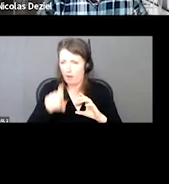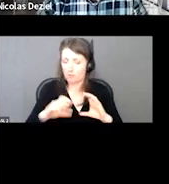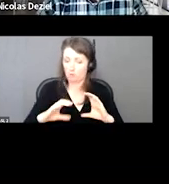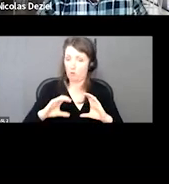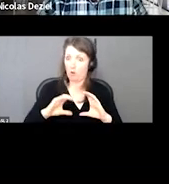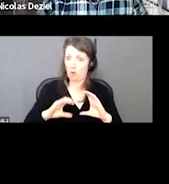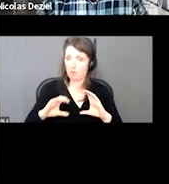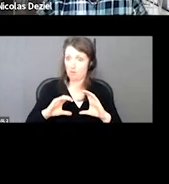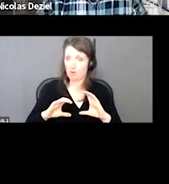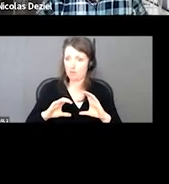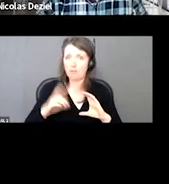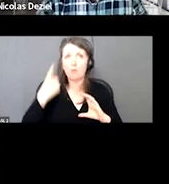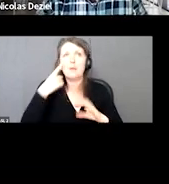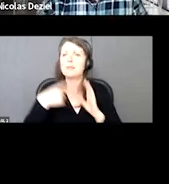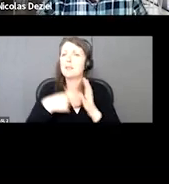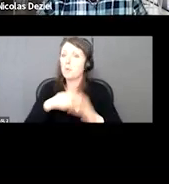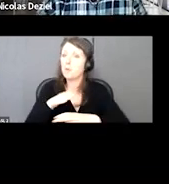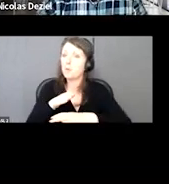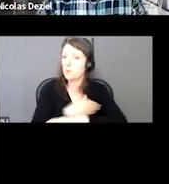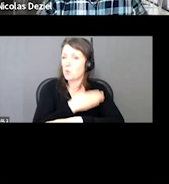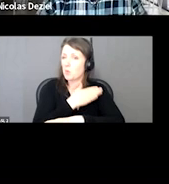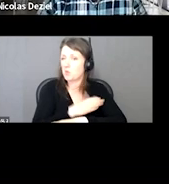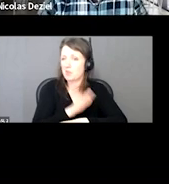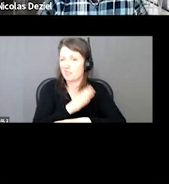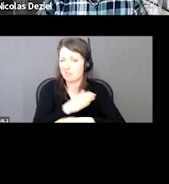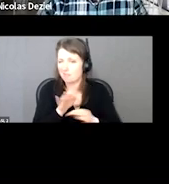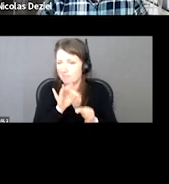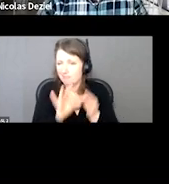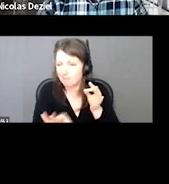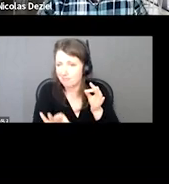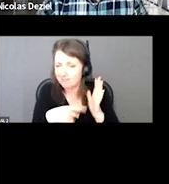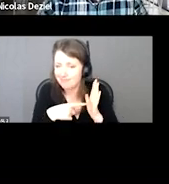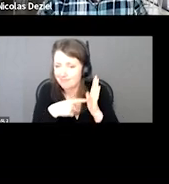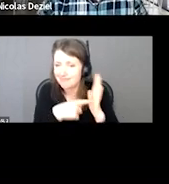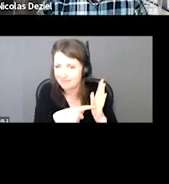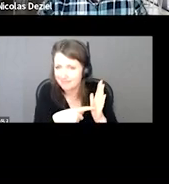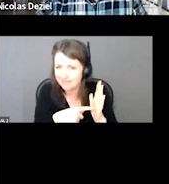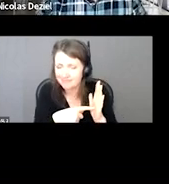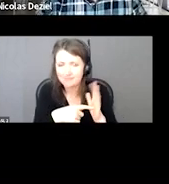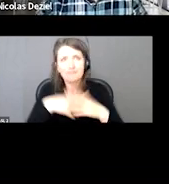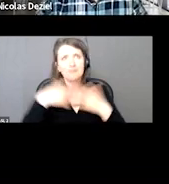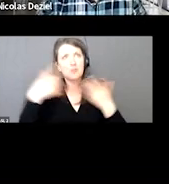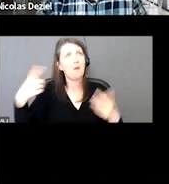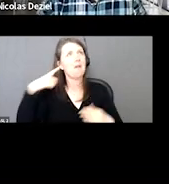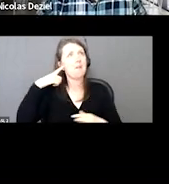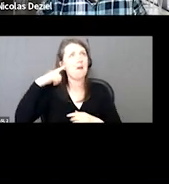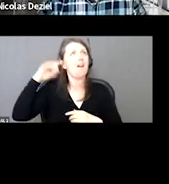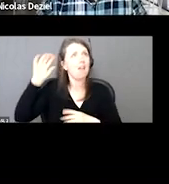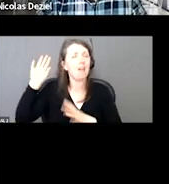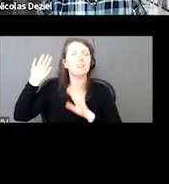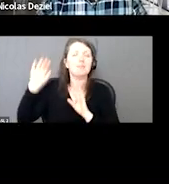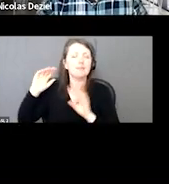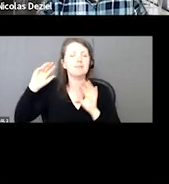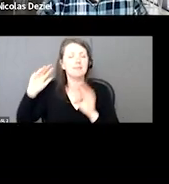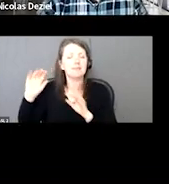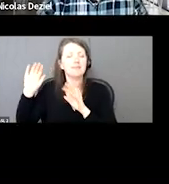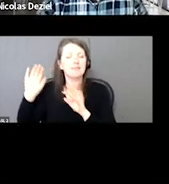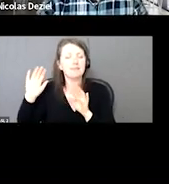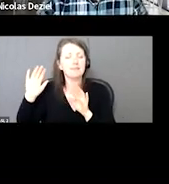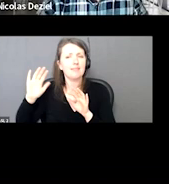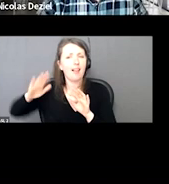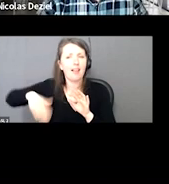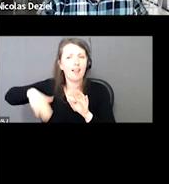take music, for example, because it's an easy example. So I have an idea for melody in my head, but until I can actually play it on